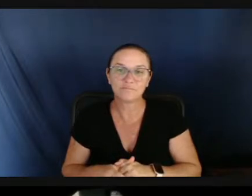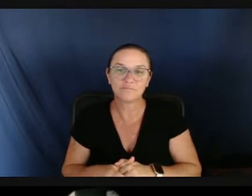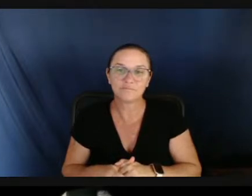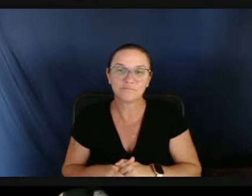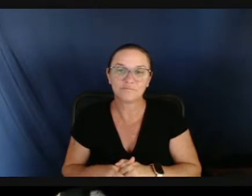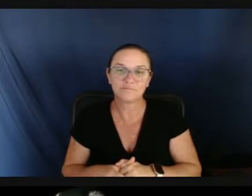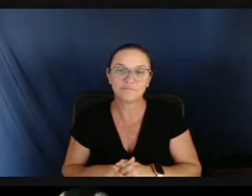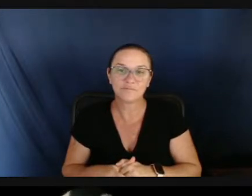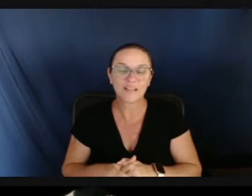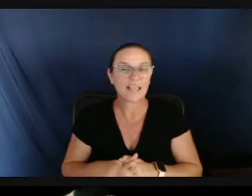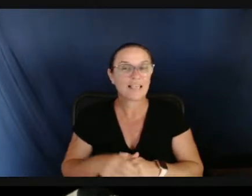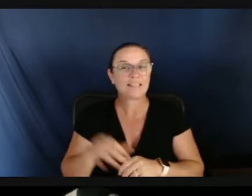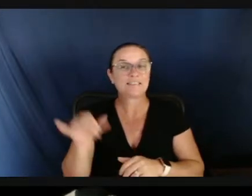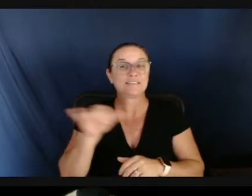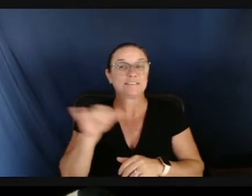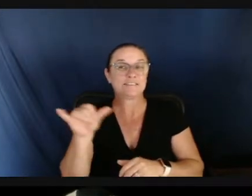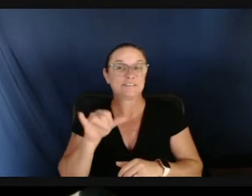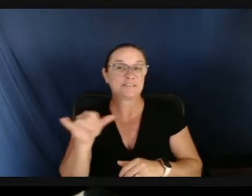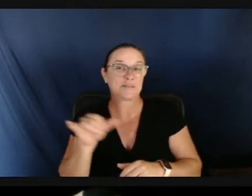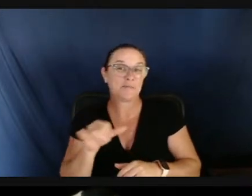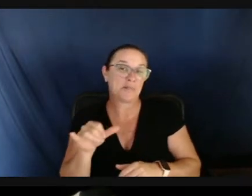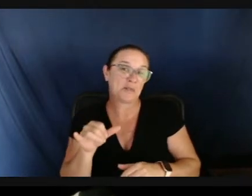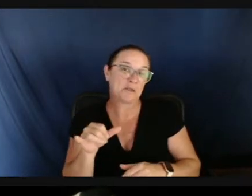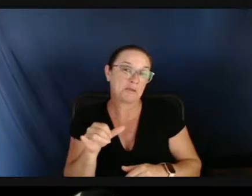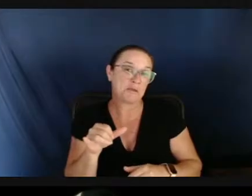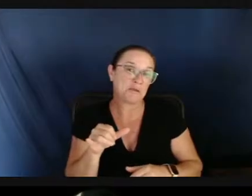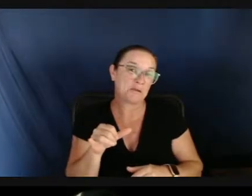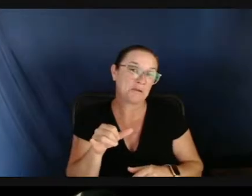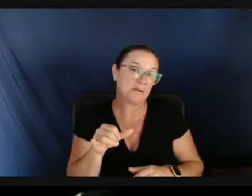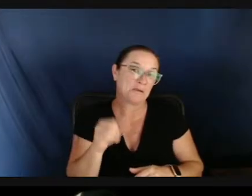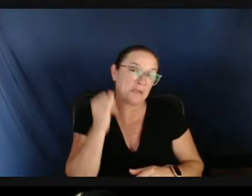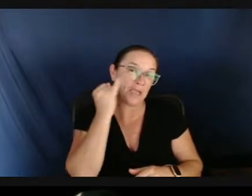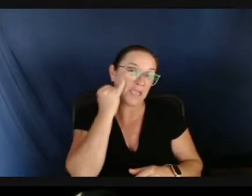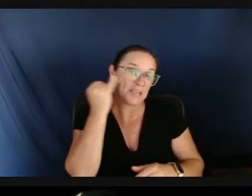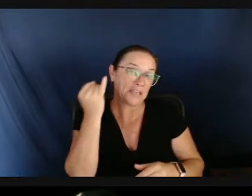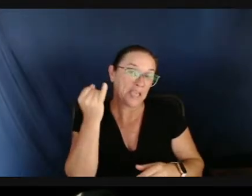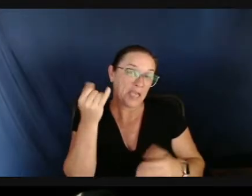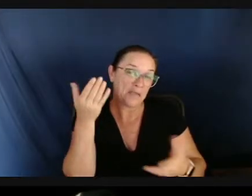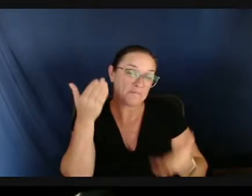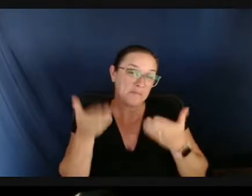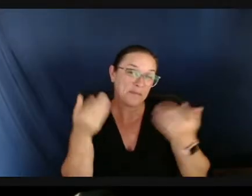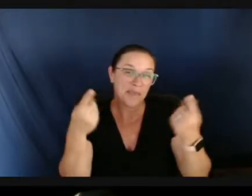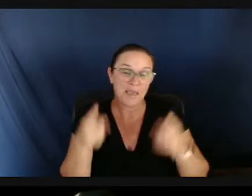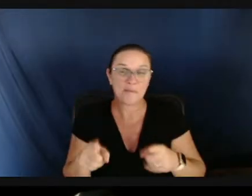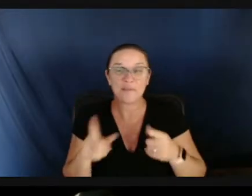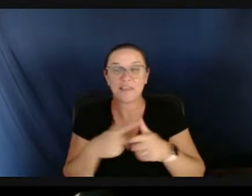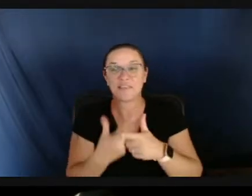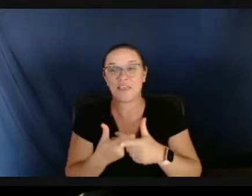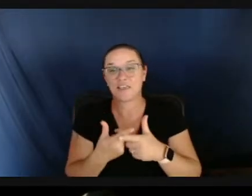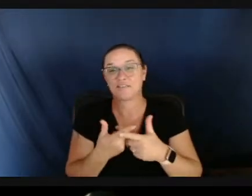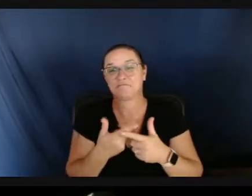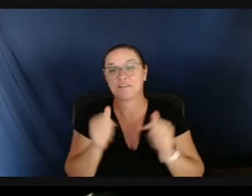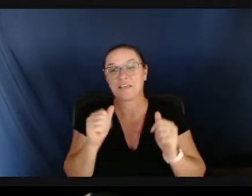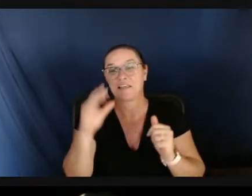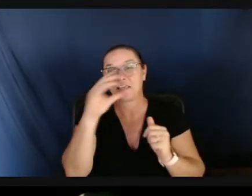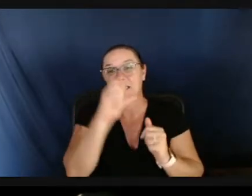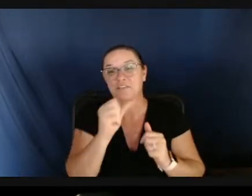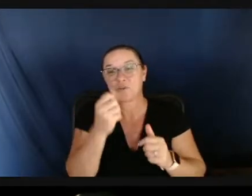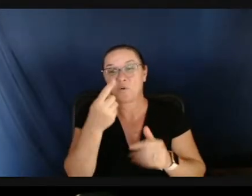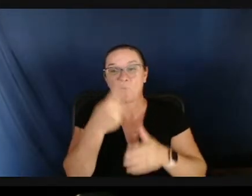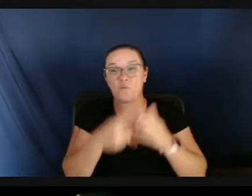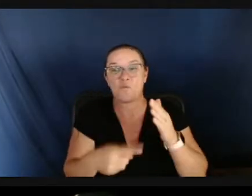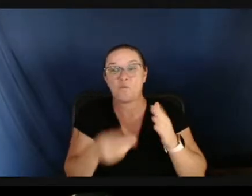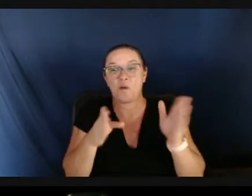more context, and everyone can take their best guess of what pattern it might fit next,